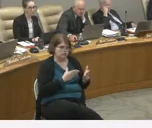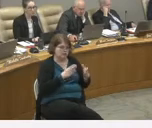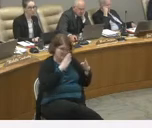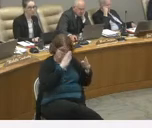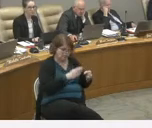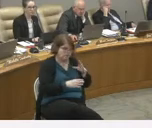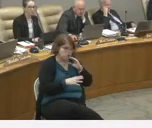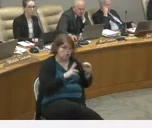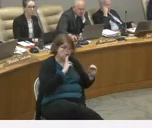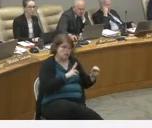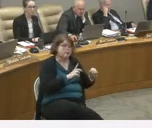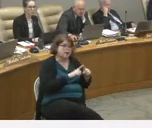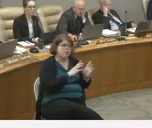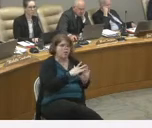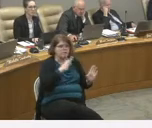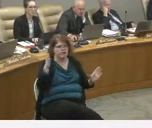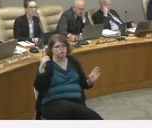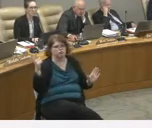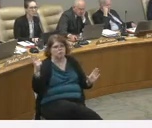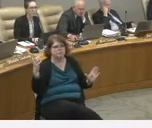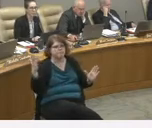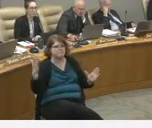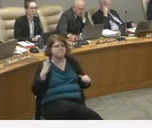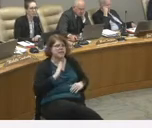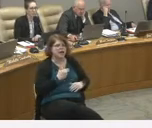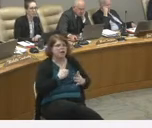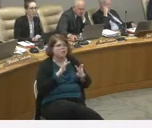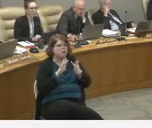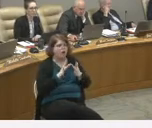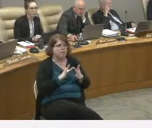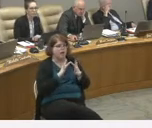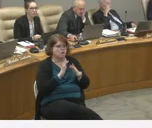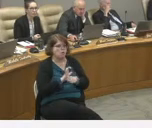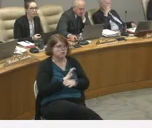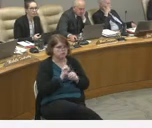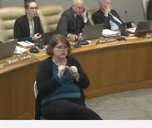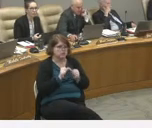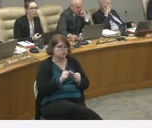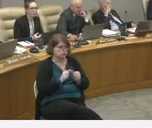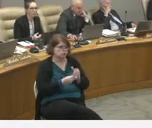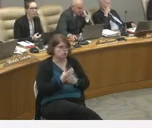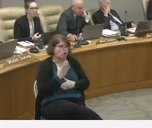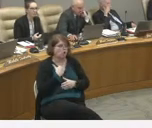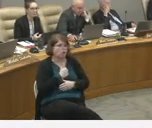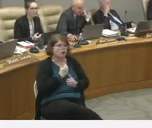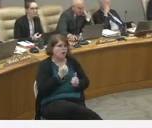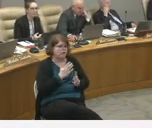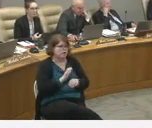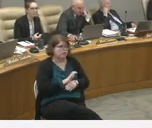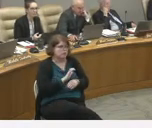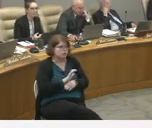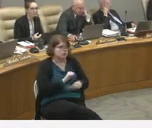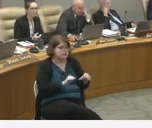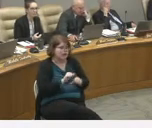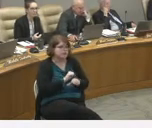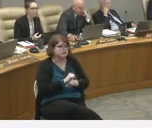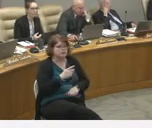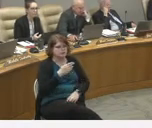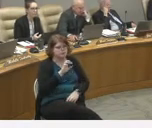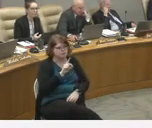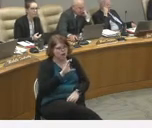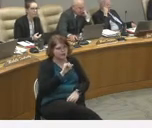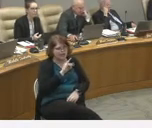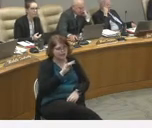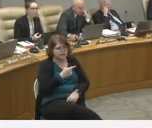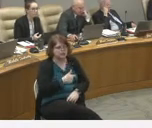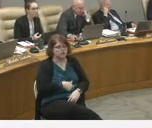three but also all the way up to 21. our online courses have continued to grow we offer computer science I mentioned that we do podcasting